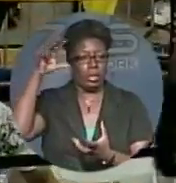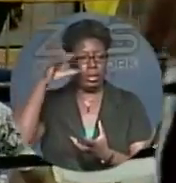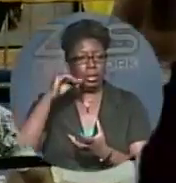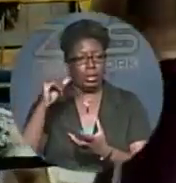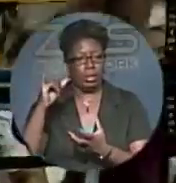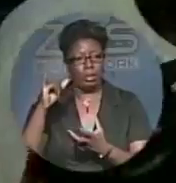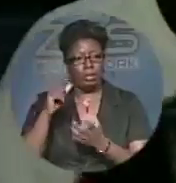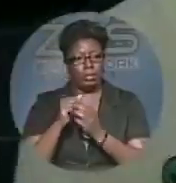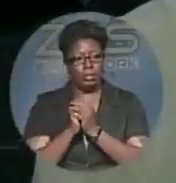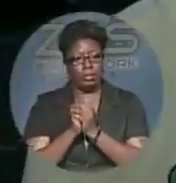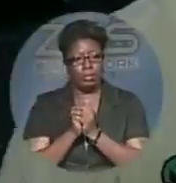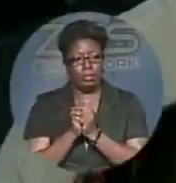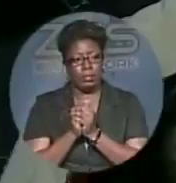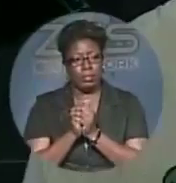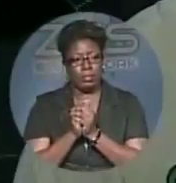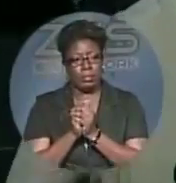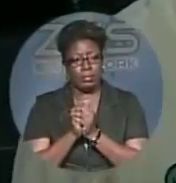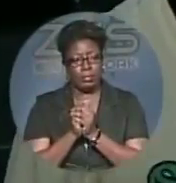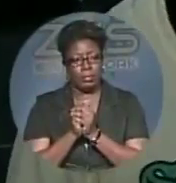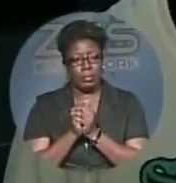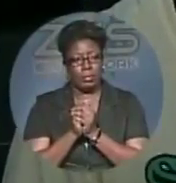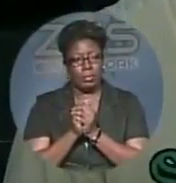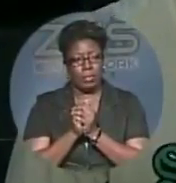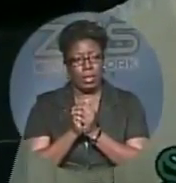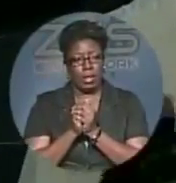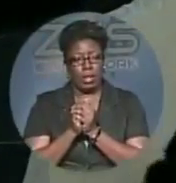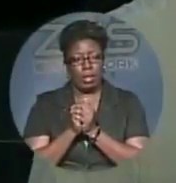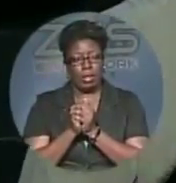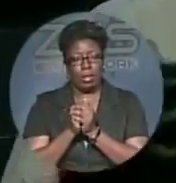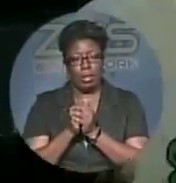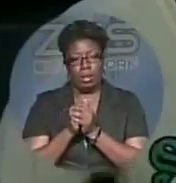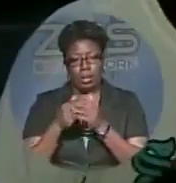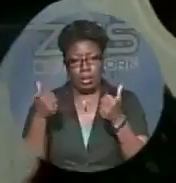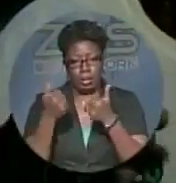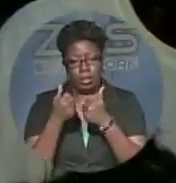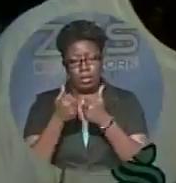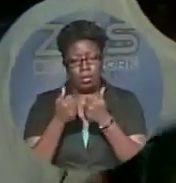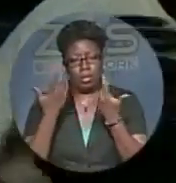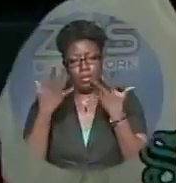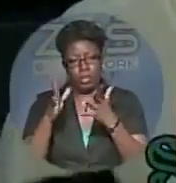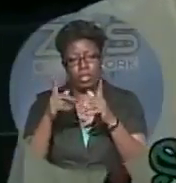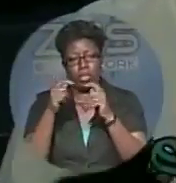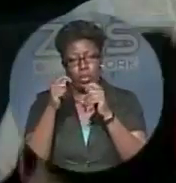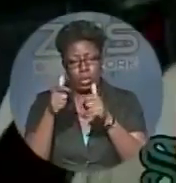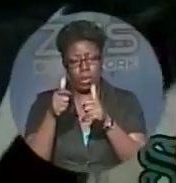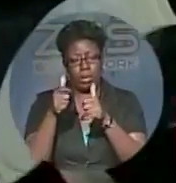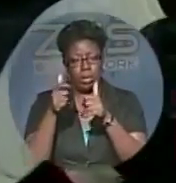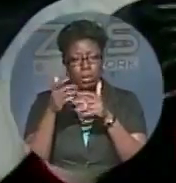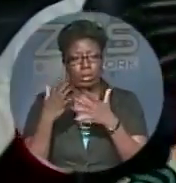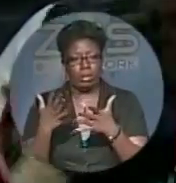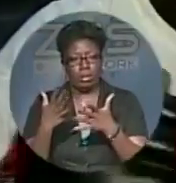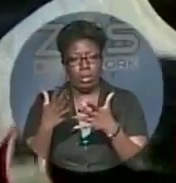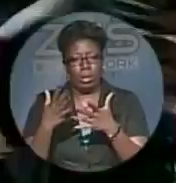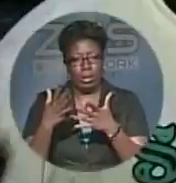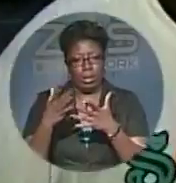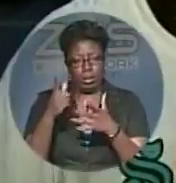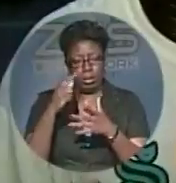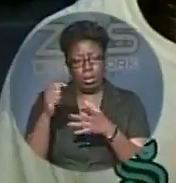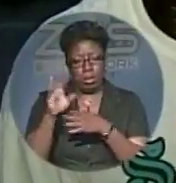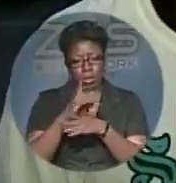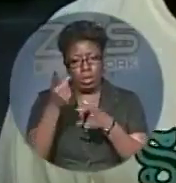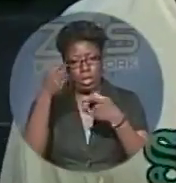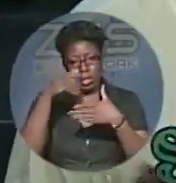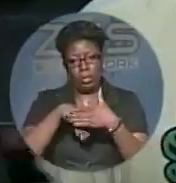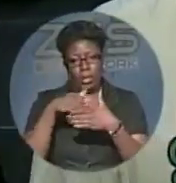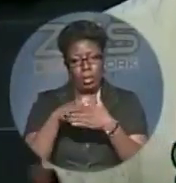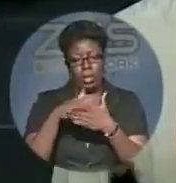1,000 strong. It actually supposed to over quicker, but because the judge keep stopping it and keep standing